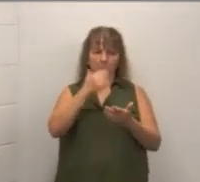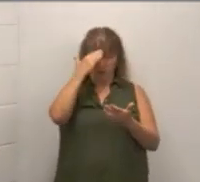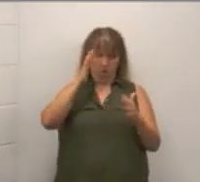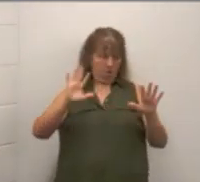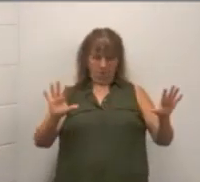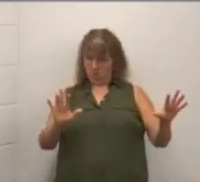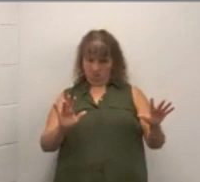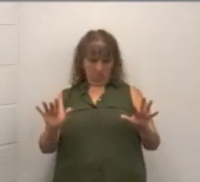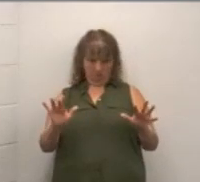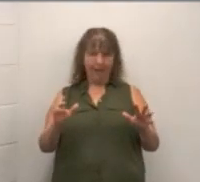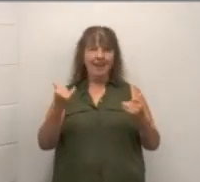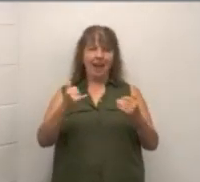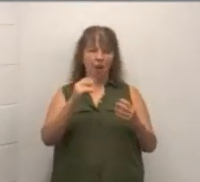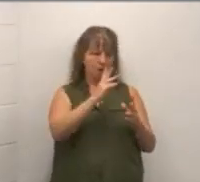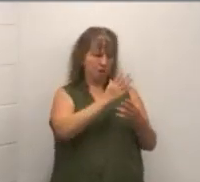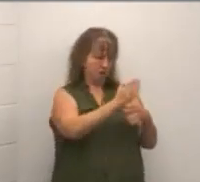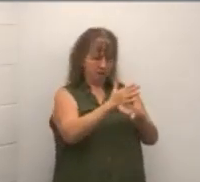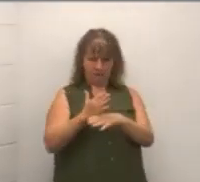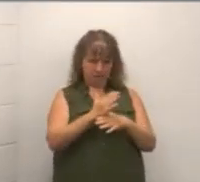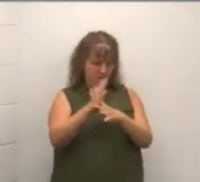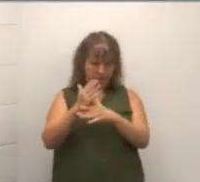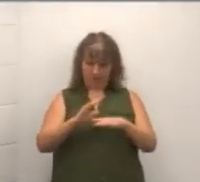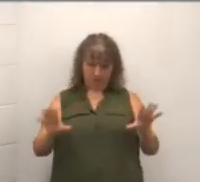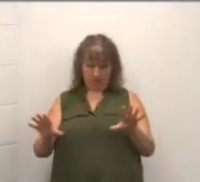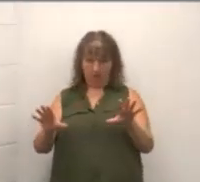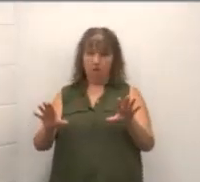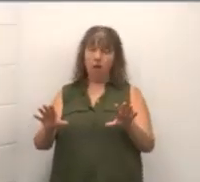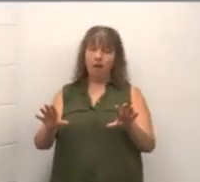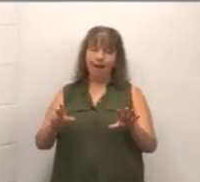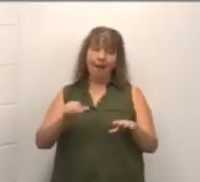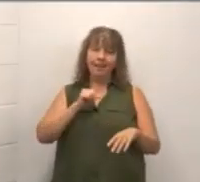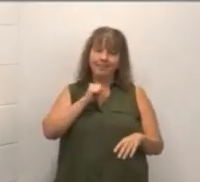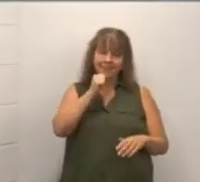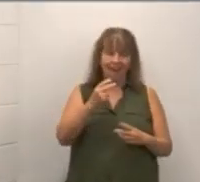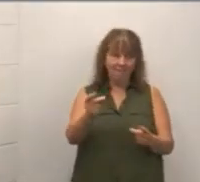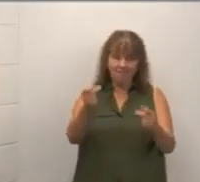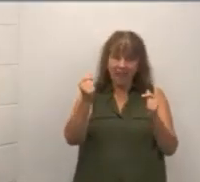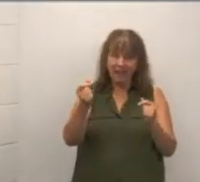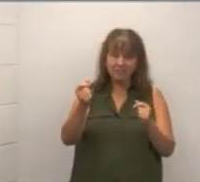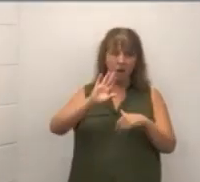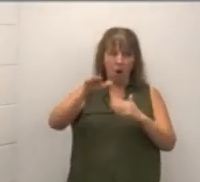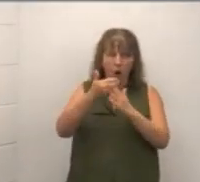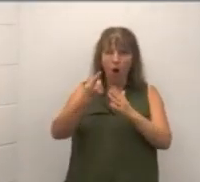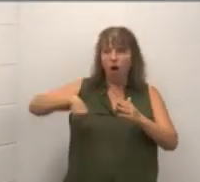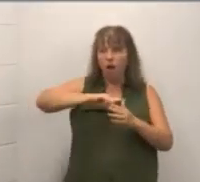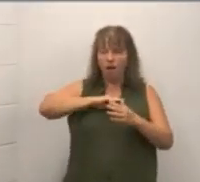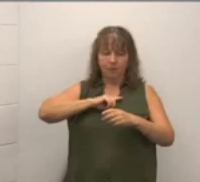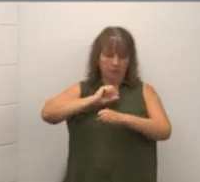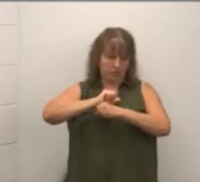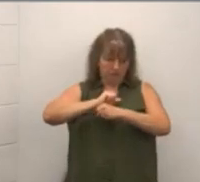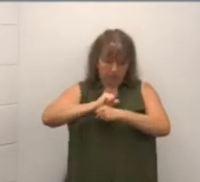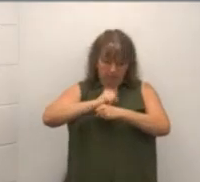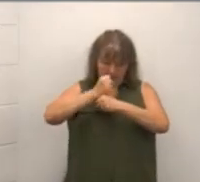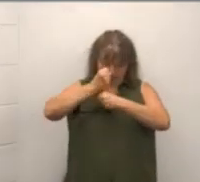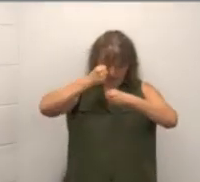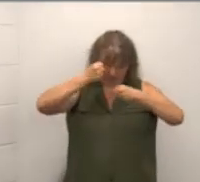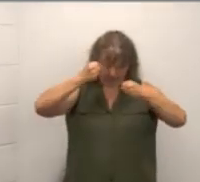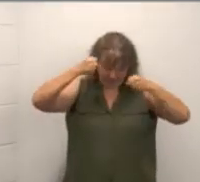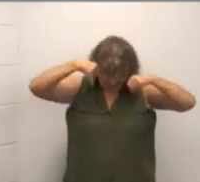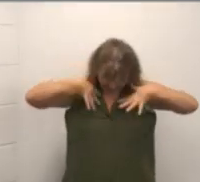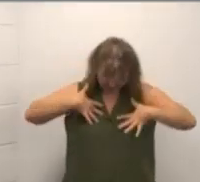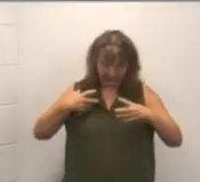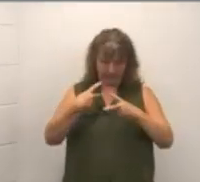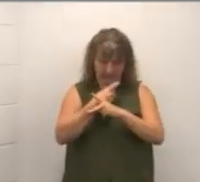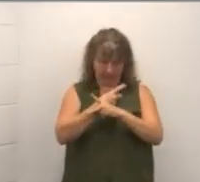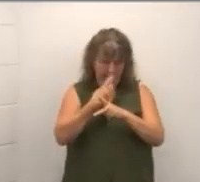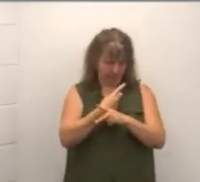again, which is going to be all hands on deck to make that happen. And we're going to build our schedules around how many